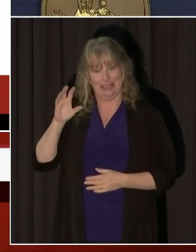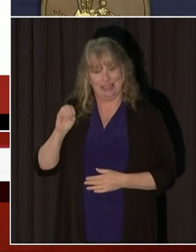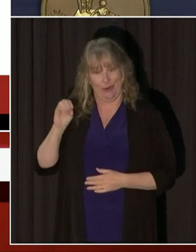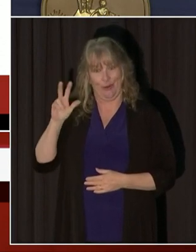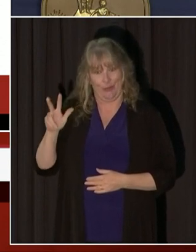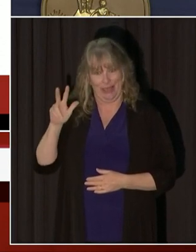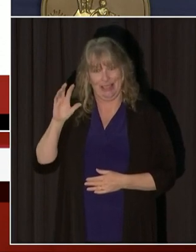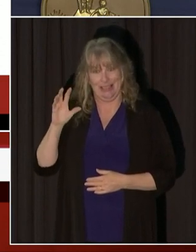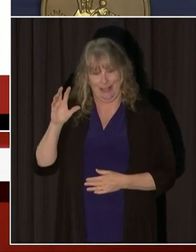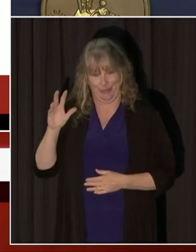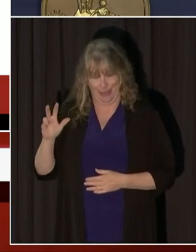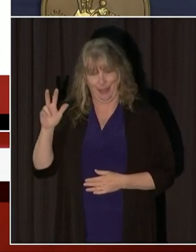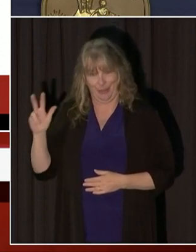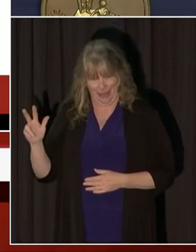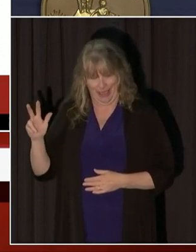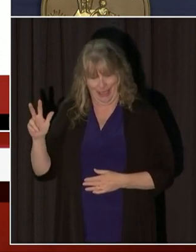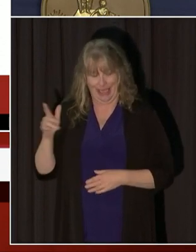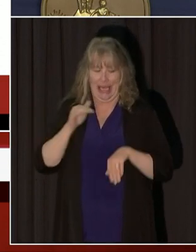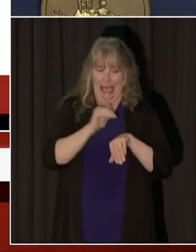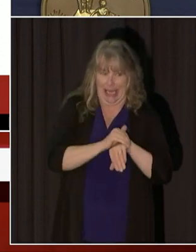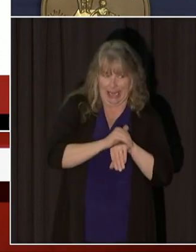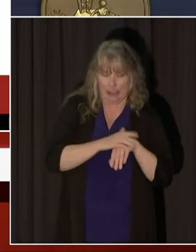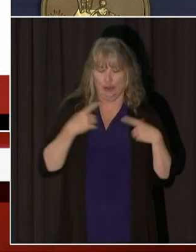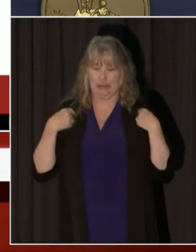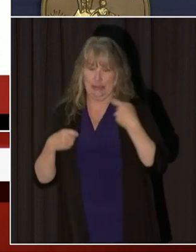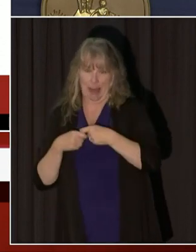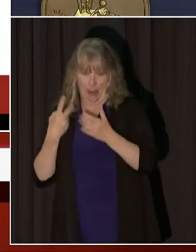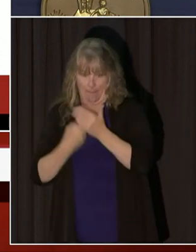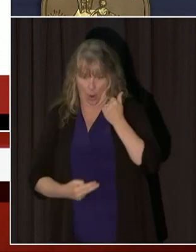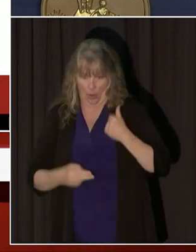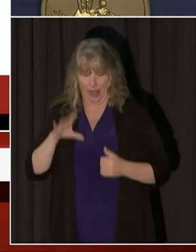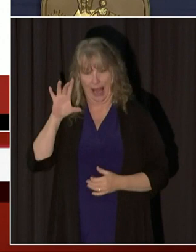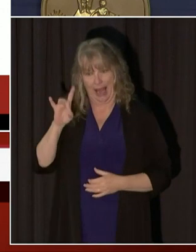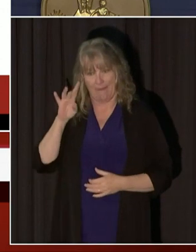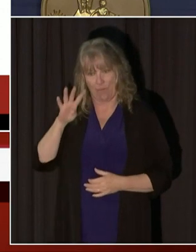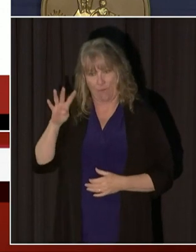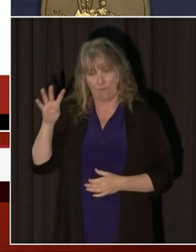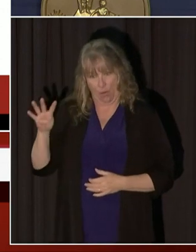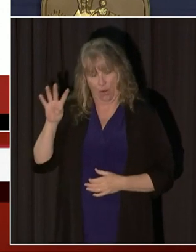855-363-0333, in English and Spanish,